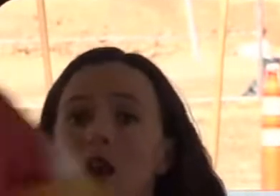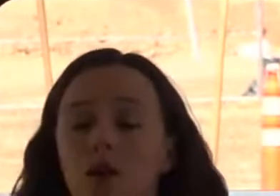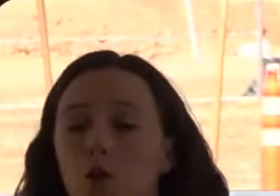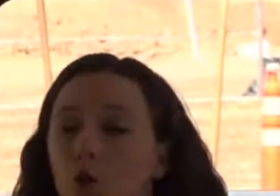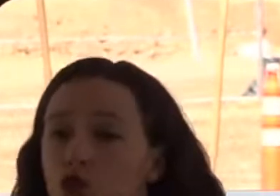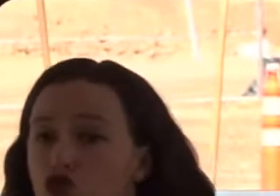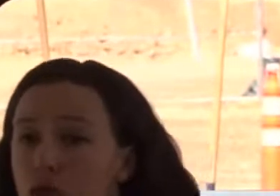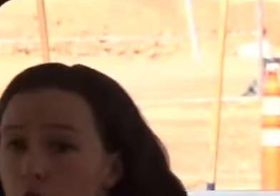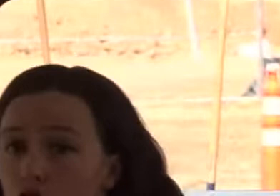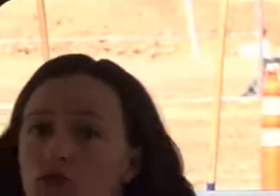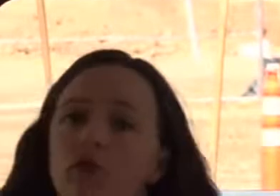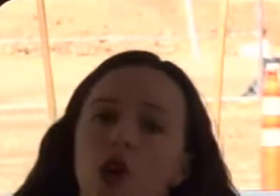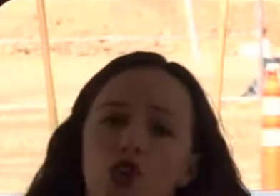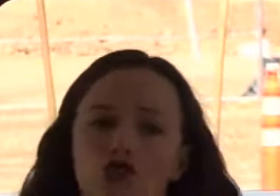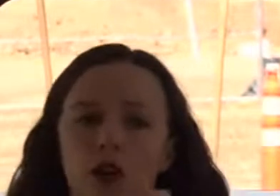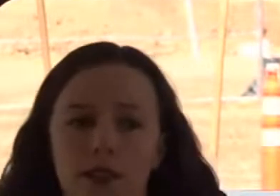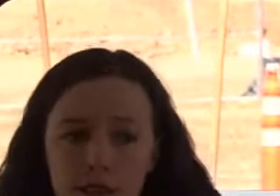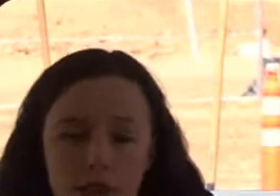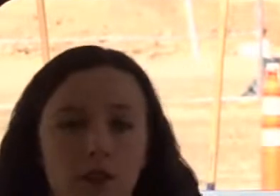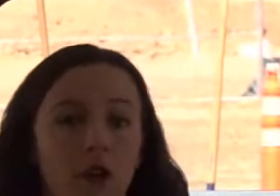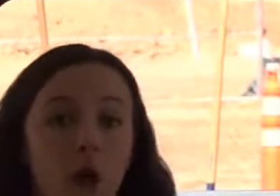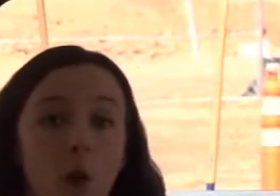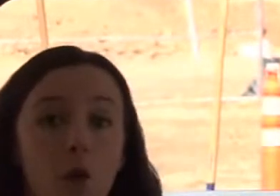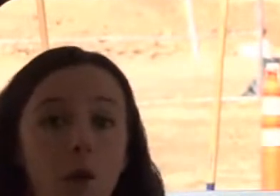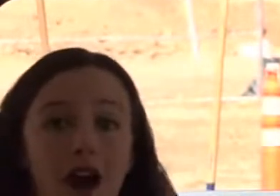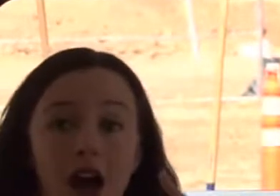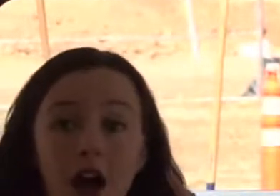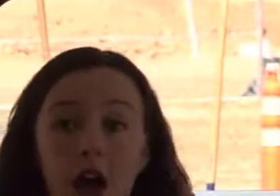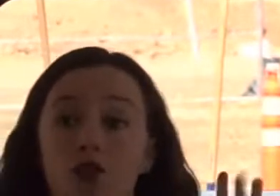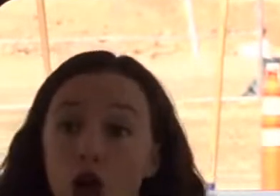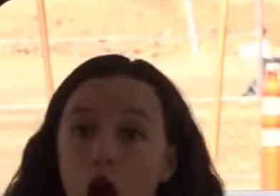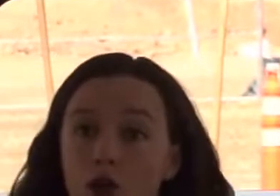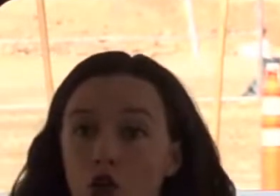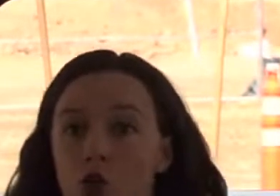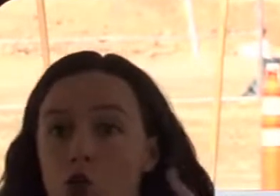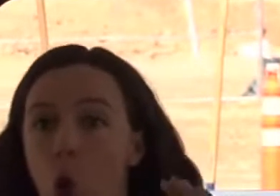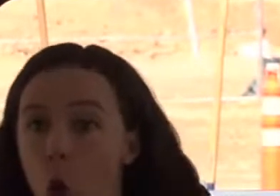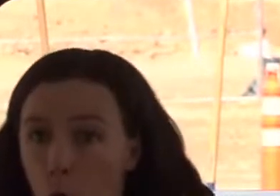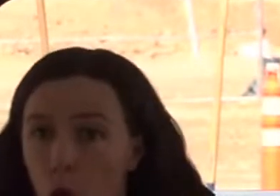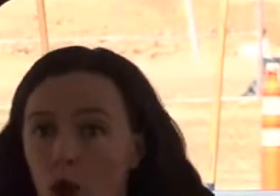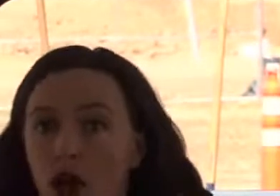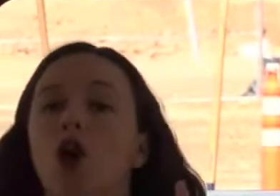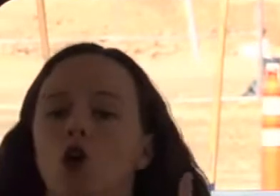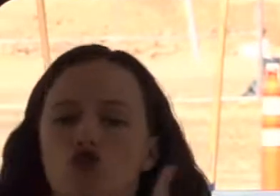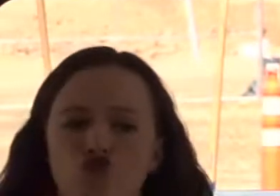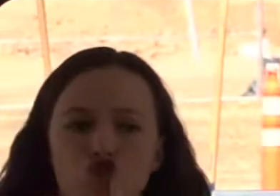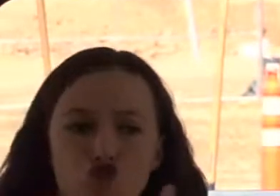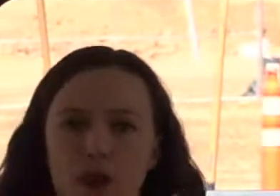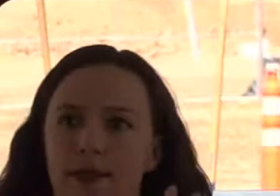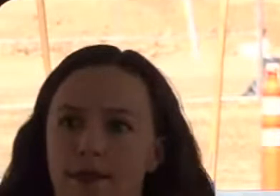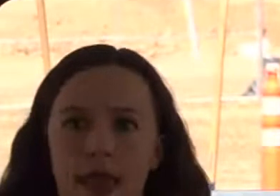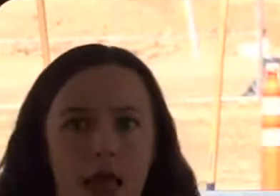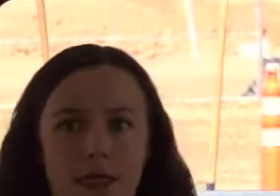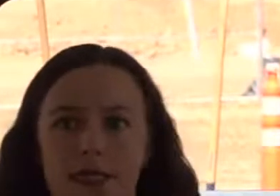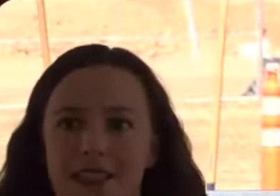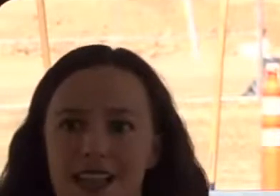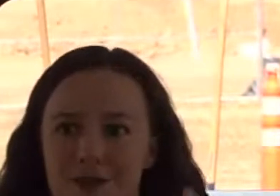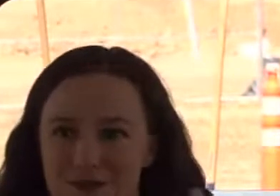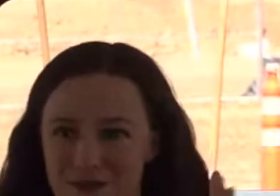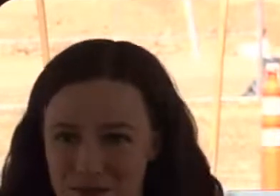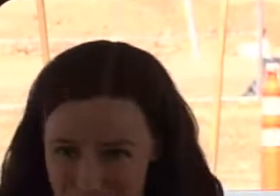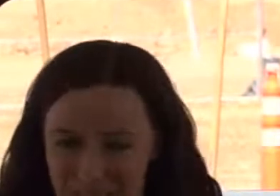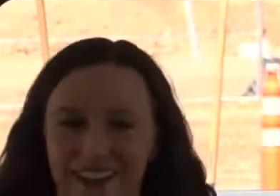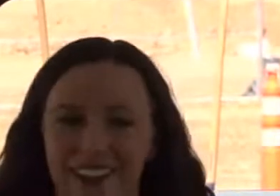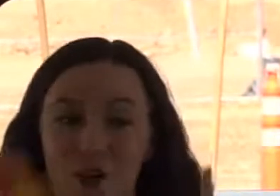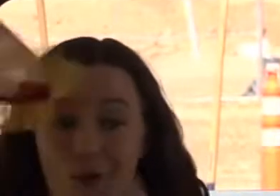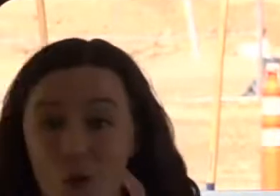the mechatronics, but I think the sound studio, the digital recording is really going to be an exciting space